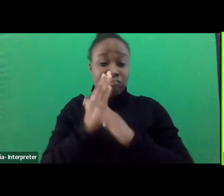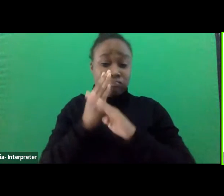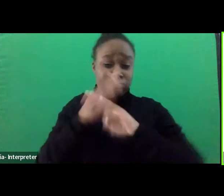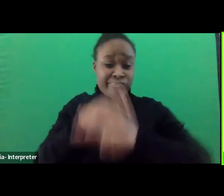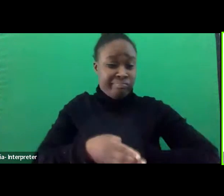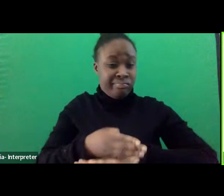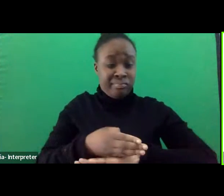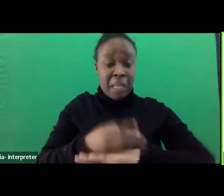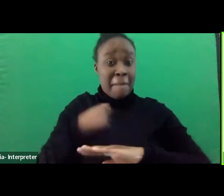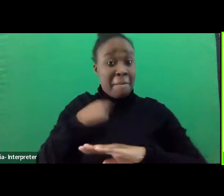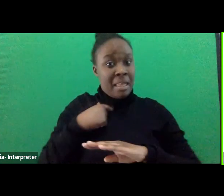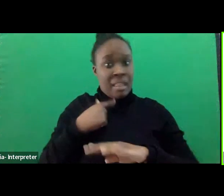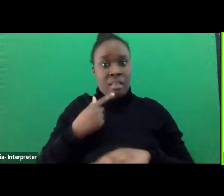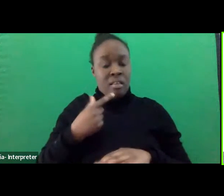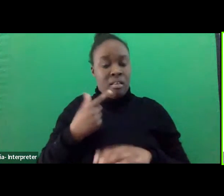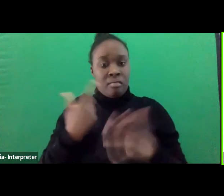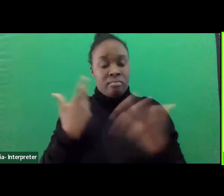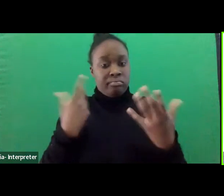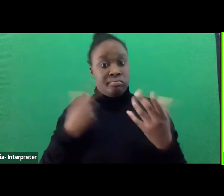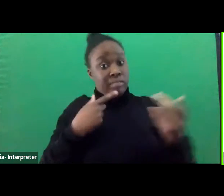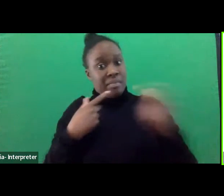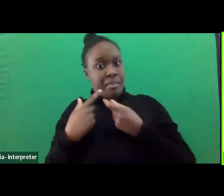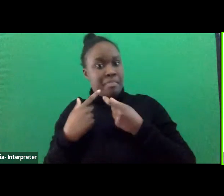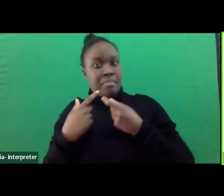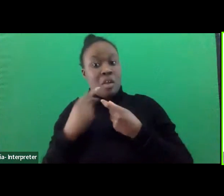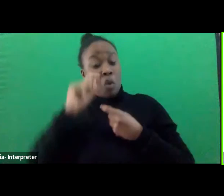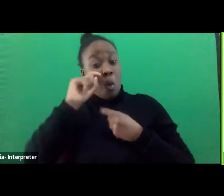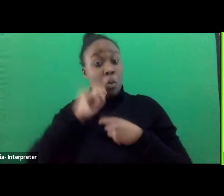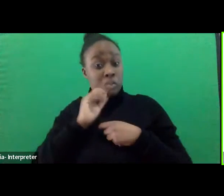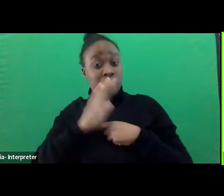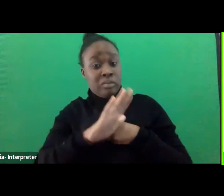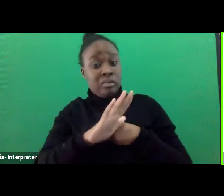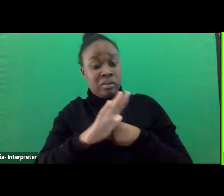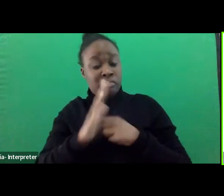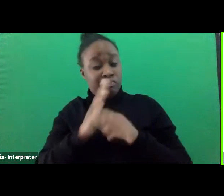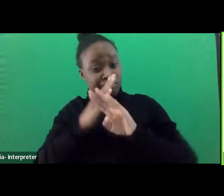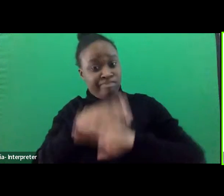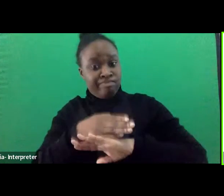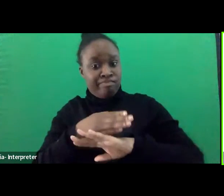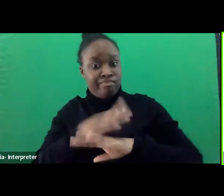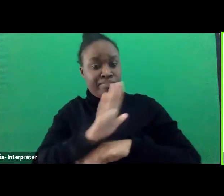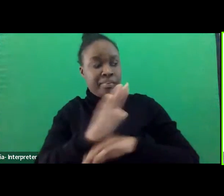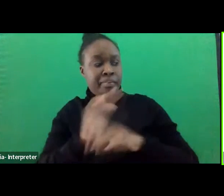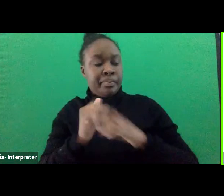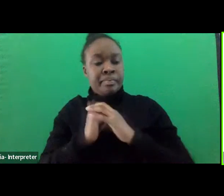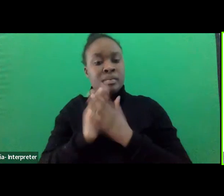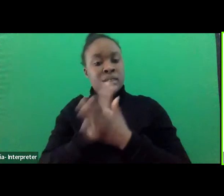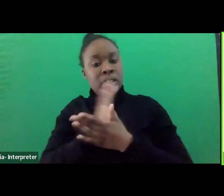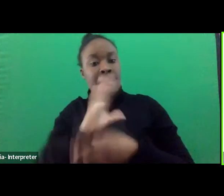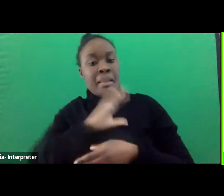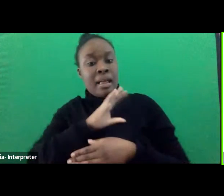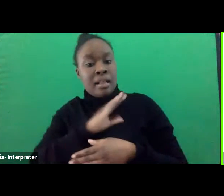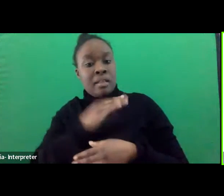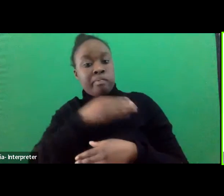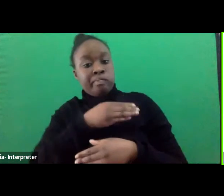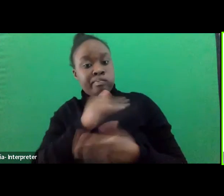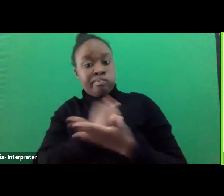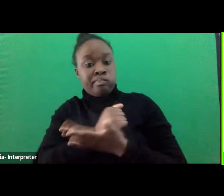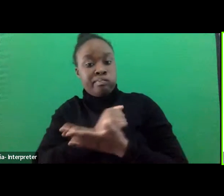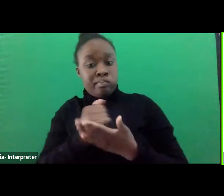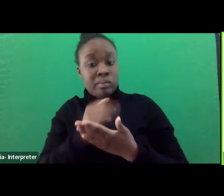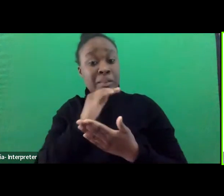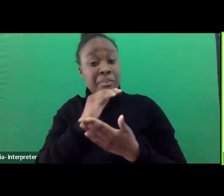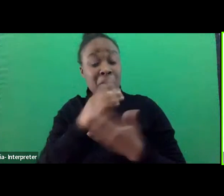therefore conclude very old, in other words. Some clients on the register predated the Customs and